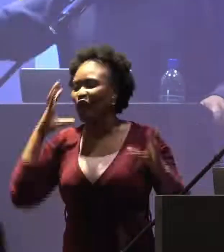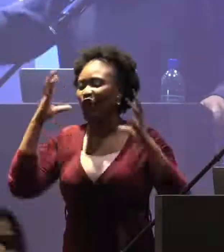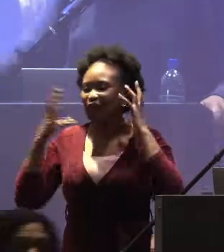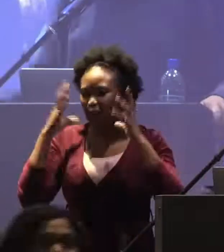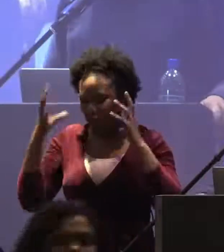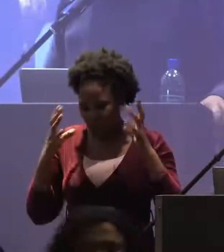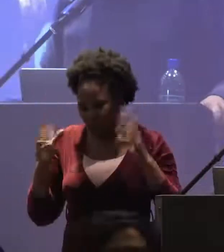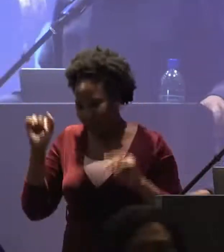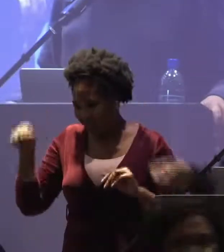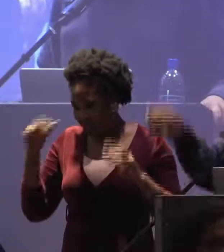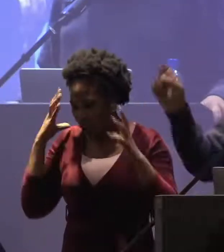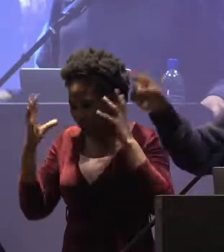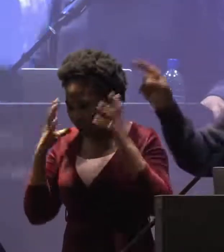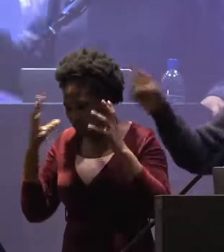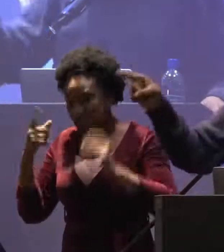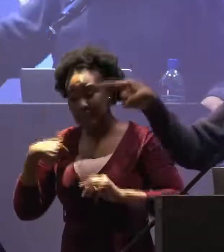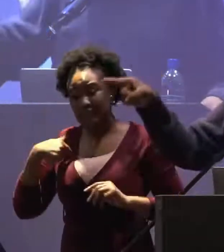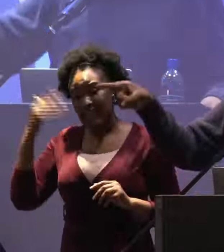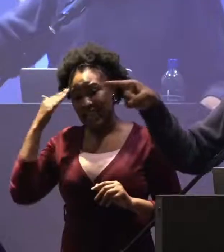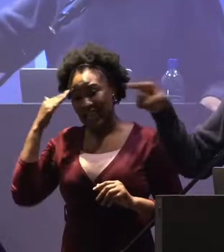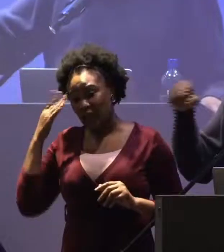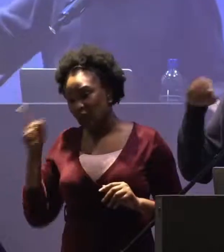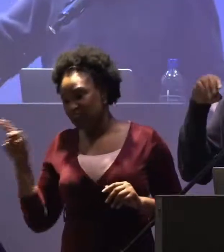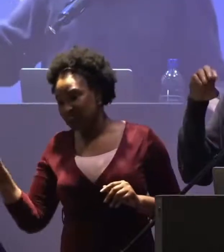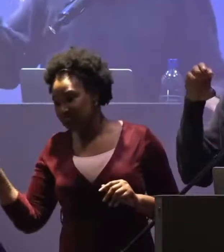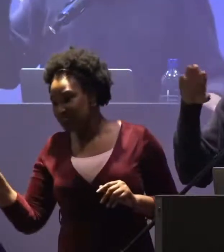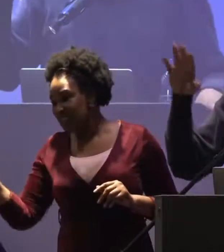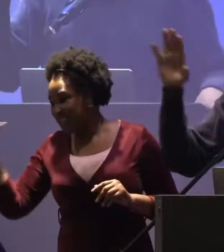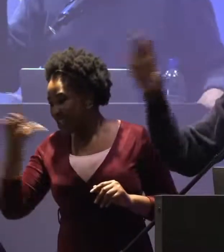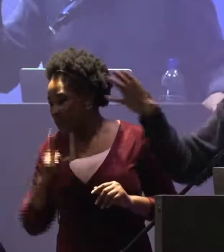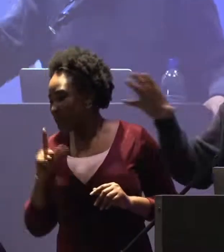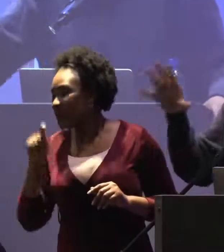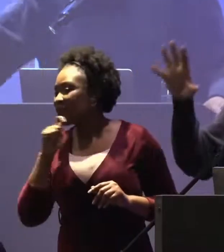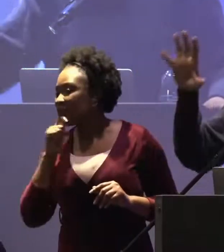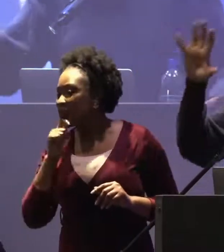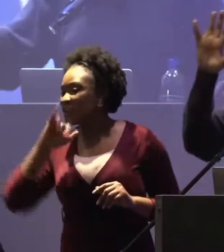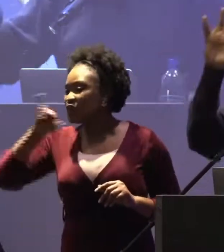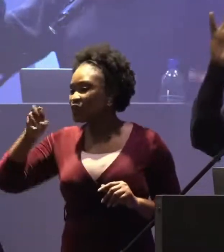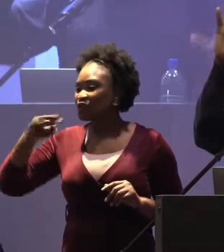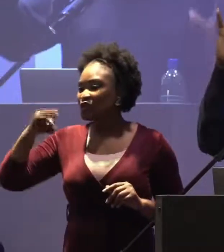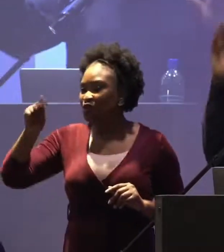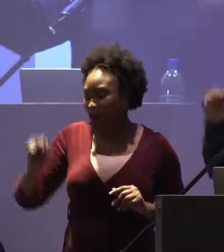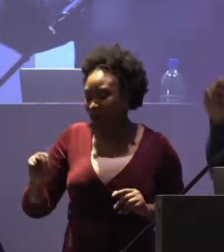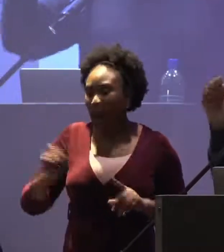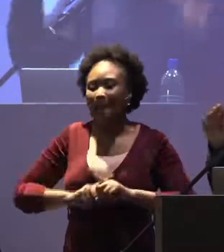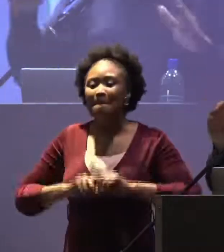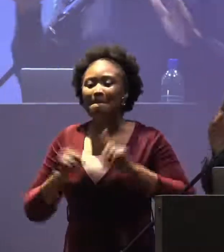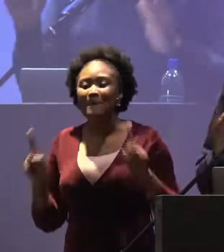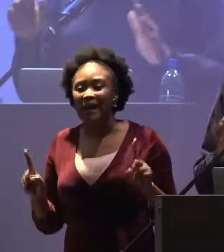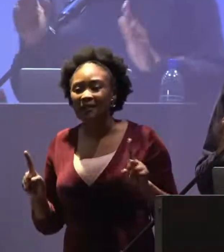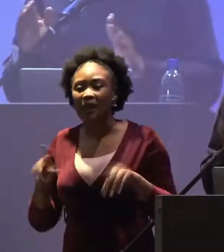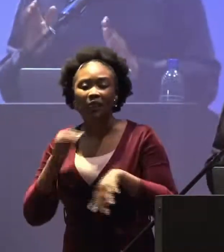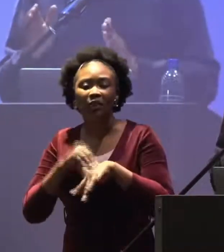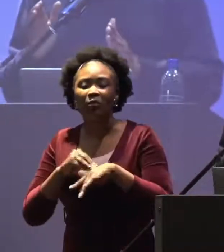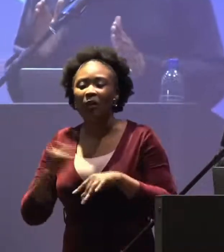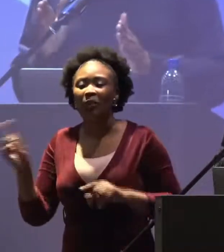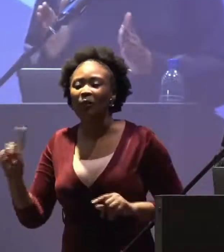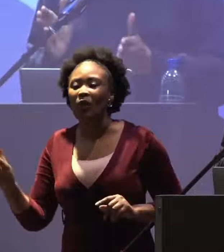Confusion. I know, and you gave me this thing in the morning, Jonah. But the issue is that